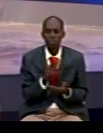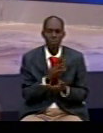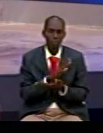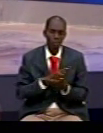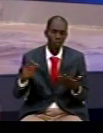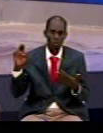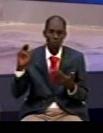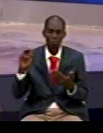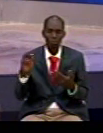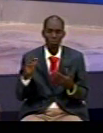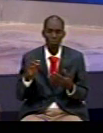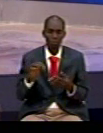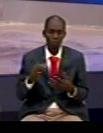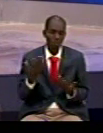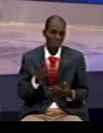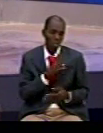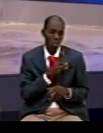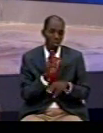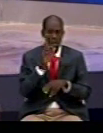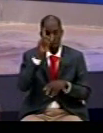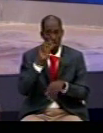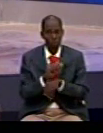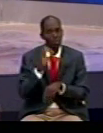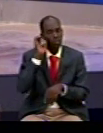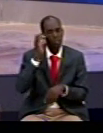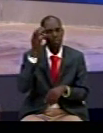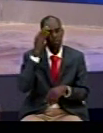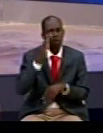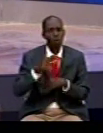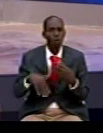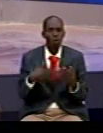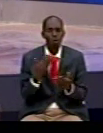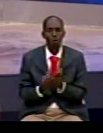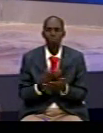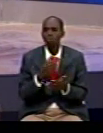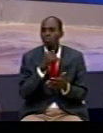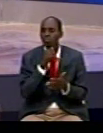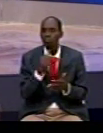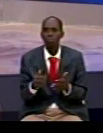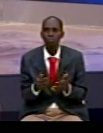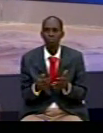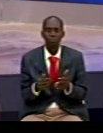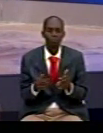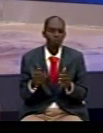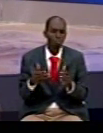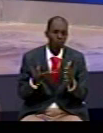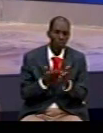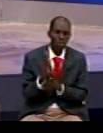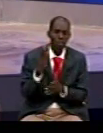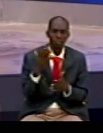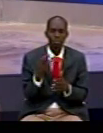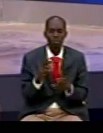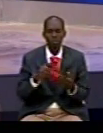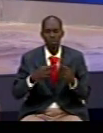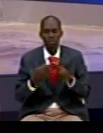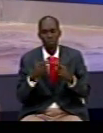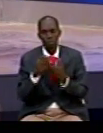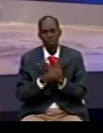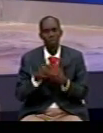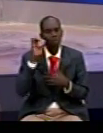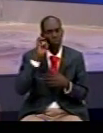unclean habits, he knows. All unlawful relationships, he knows. All